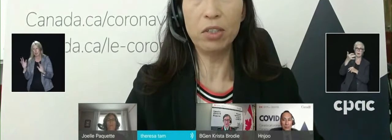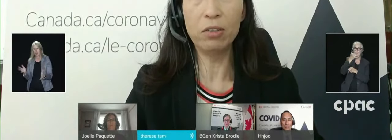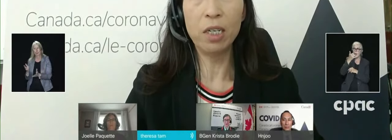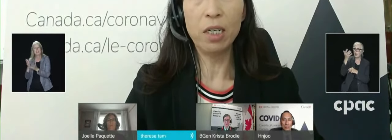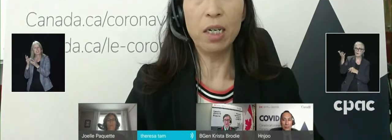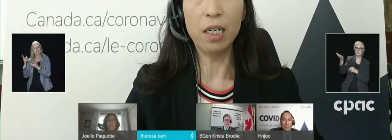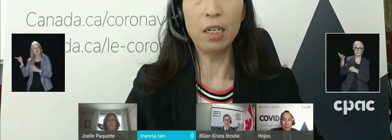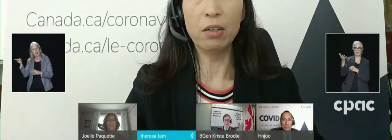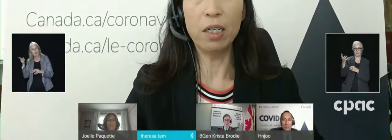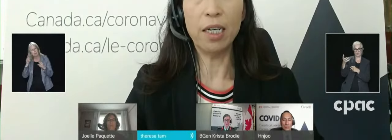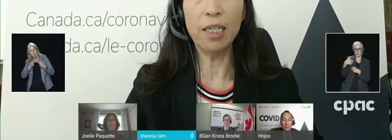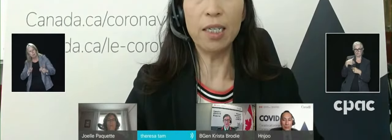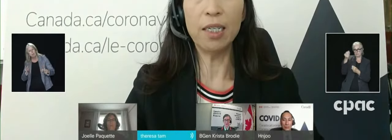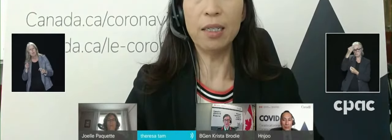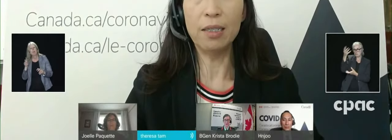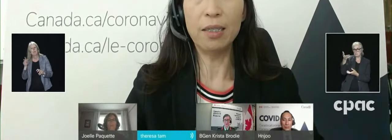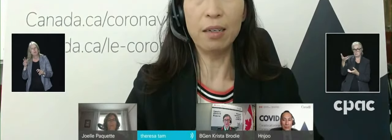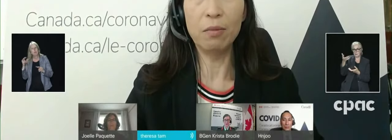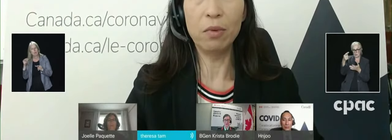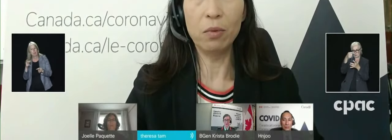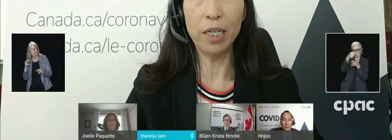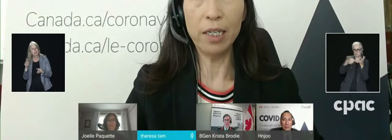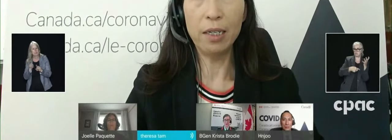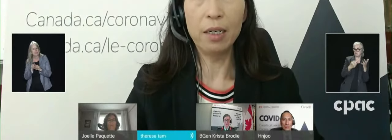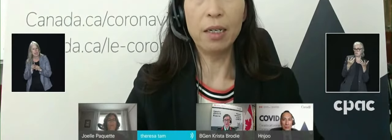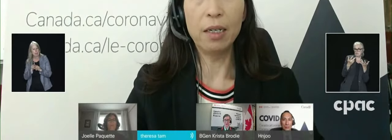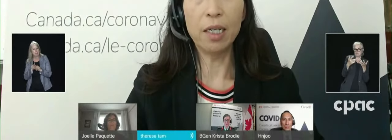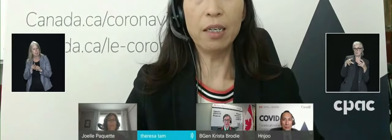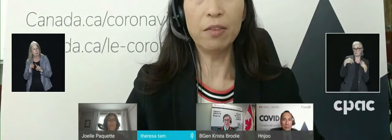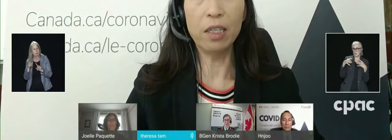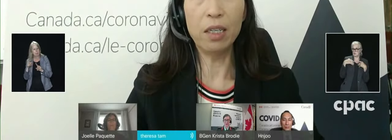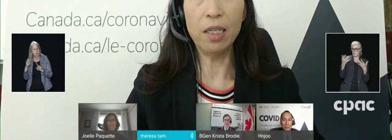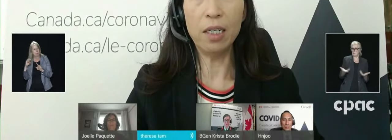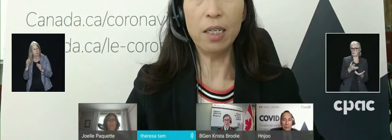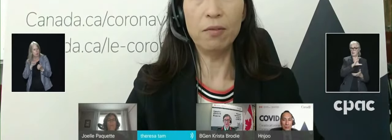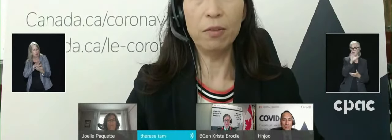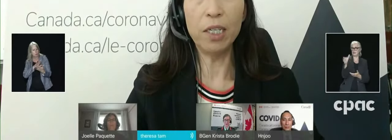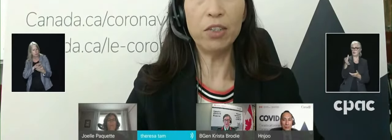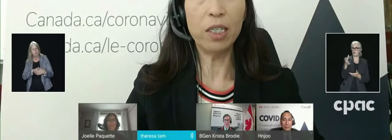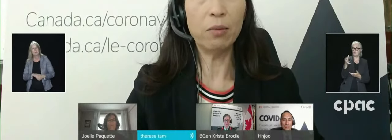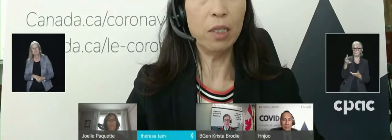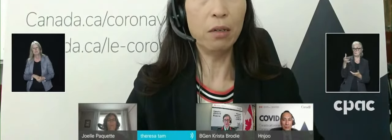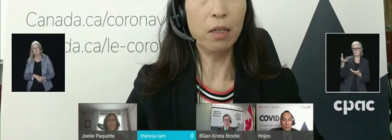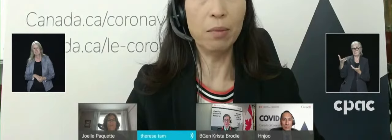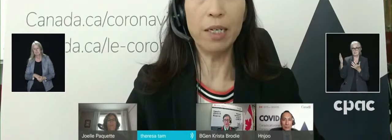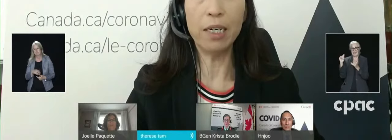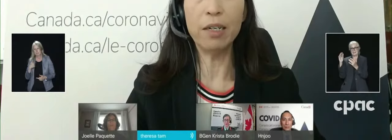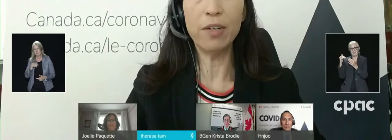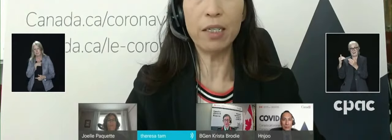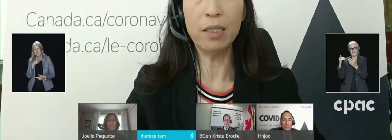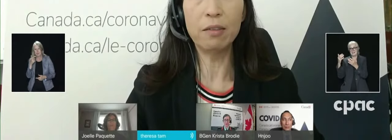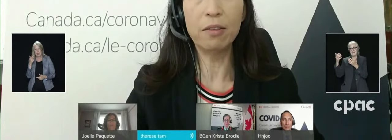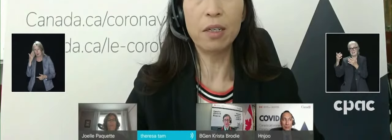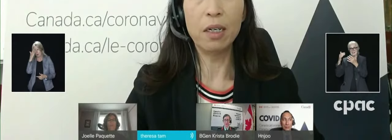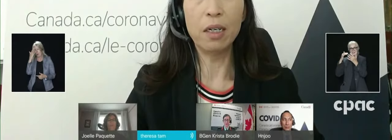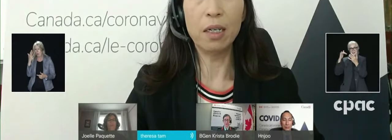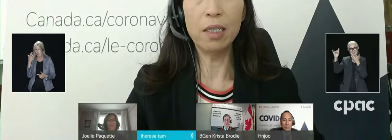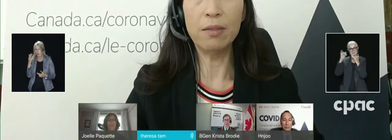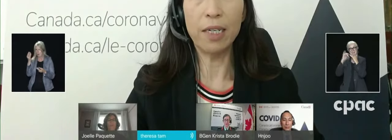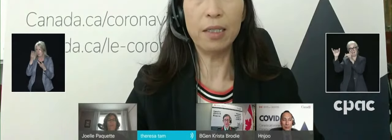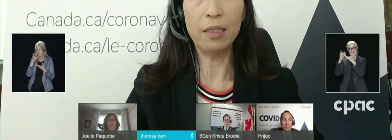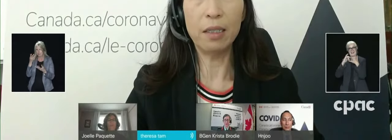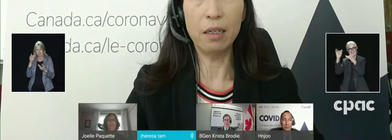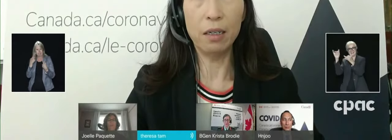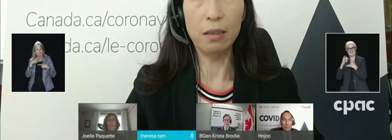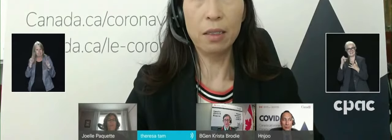them to look at it in the same way, given the information that we know about how effective